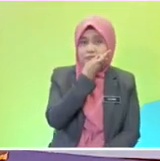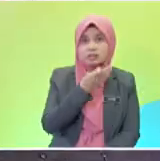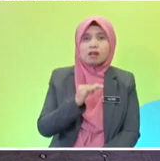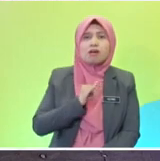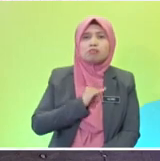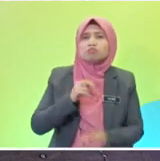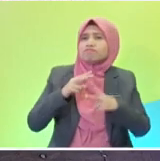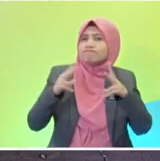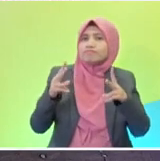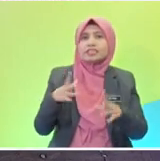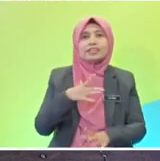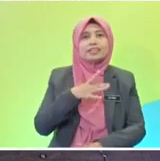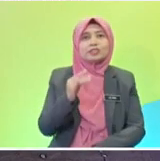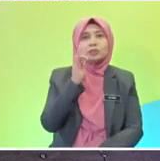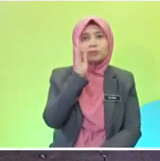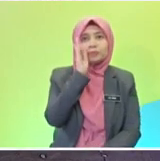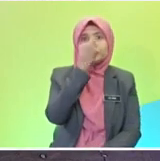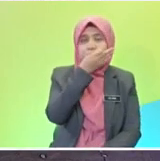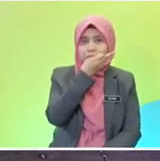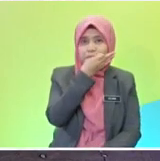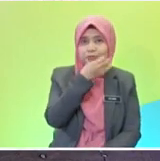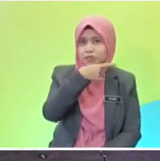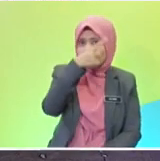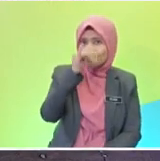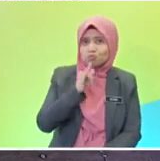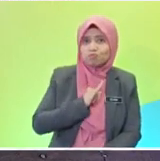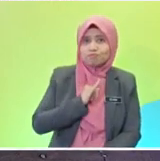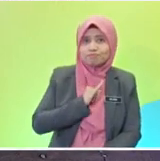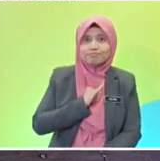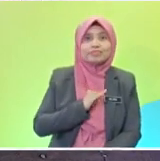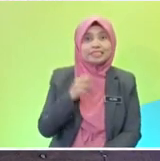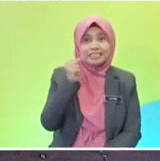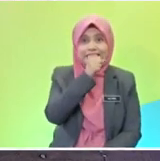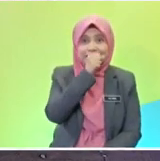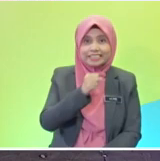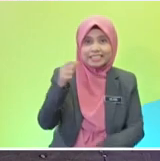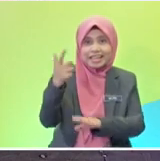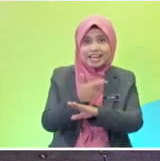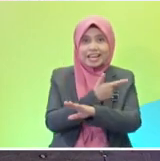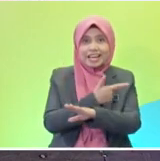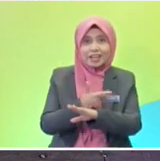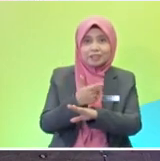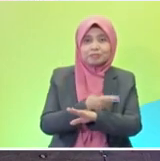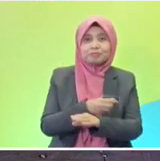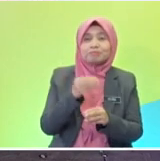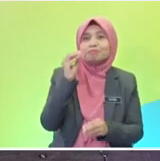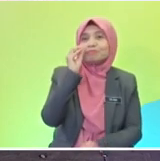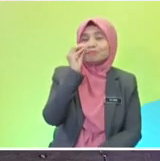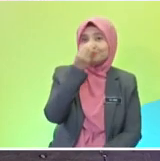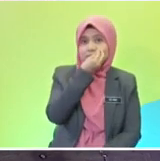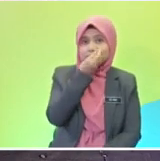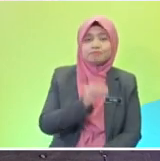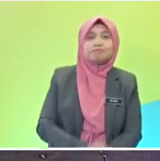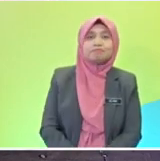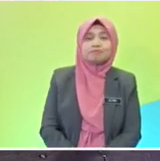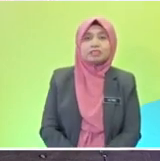so much that it makes me want to sing. Wow, I love flowers too. That's why we have flowers on our head as well. Yes.